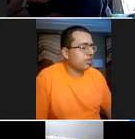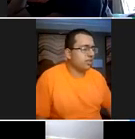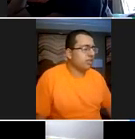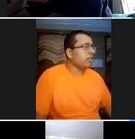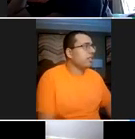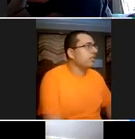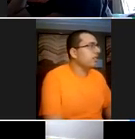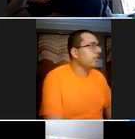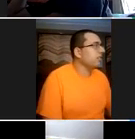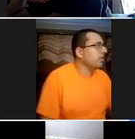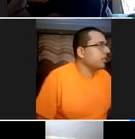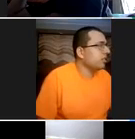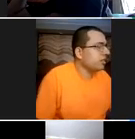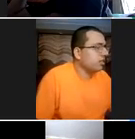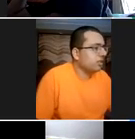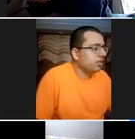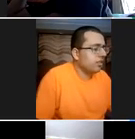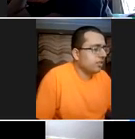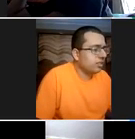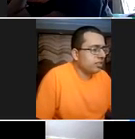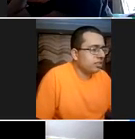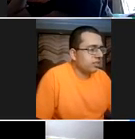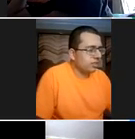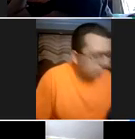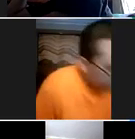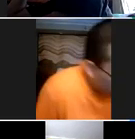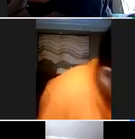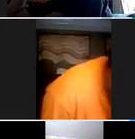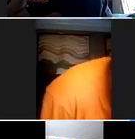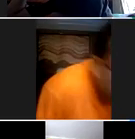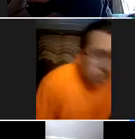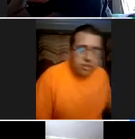it's not here the kingdom of God. Okay.